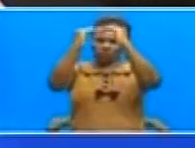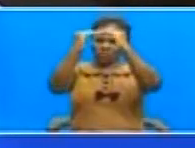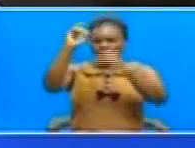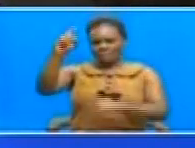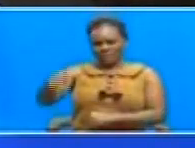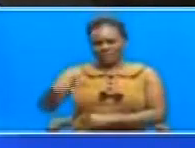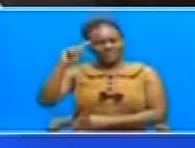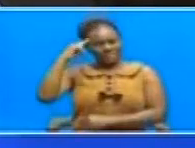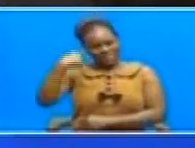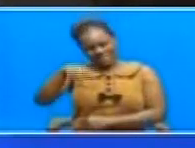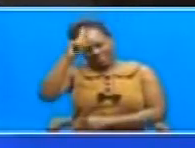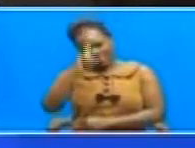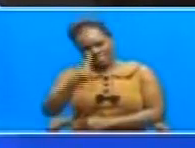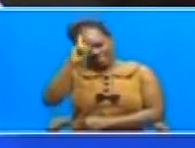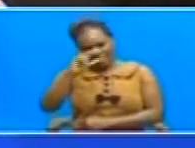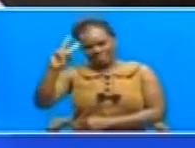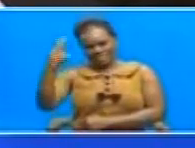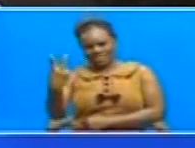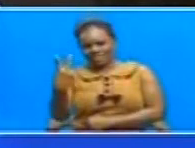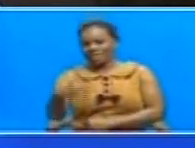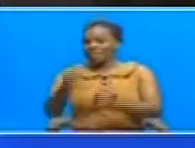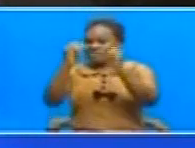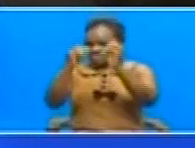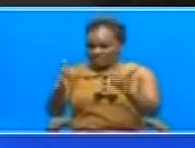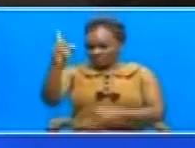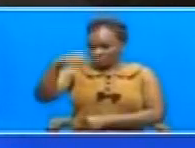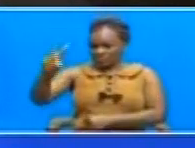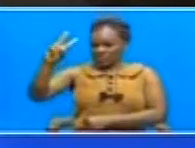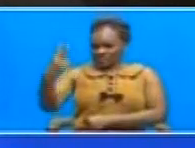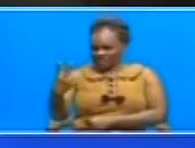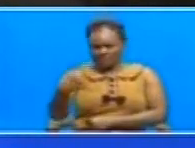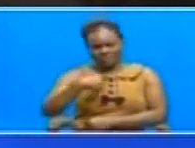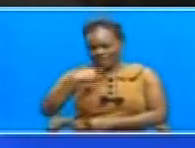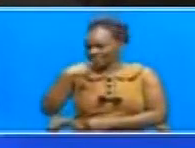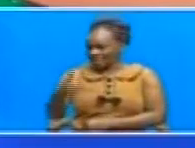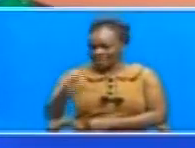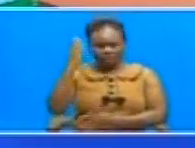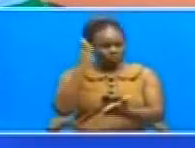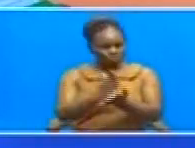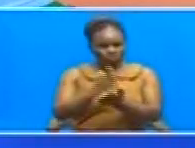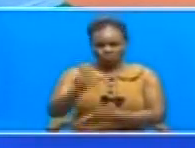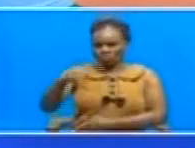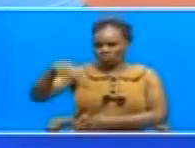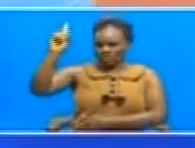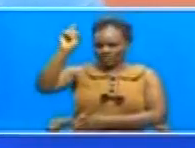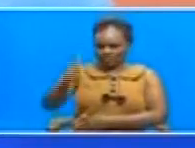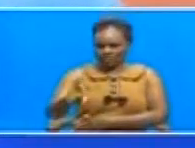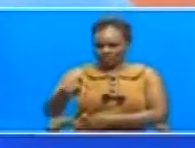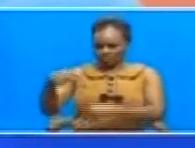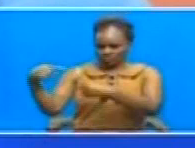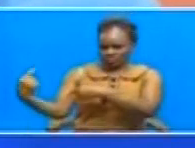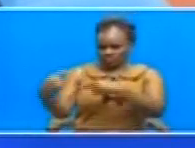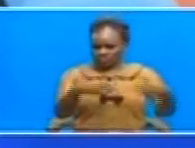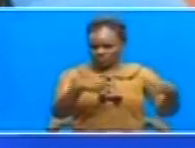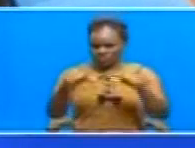and I think we are more serious when we make it to the second phase. If we make it to the second phase, then again I repeat, we'll be going for it. Huku mgogoro ukiendelea kutokota